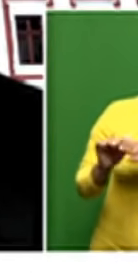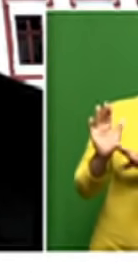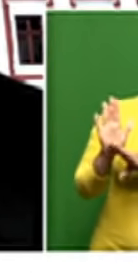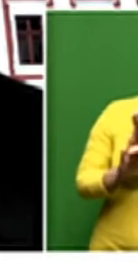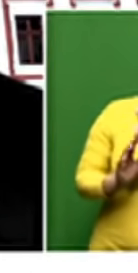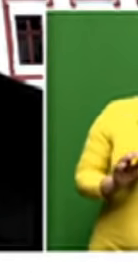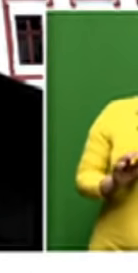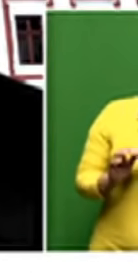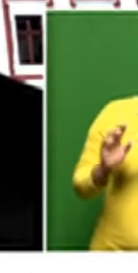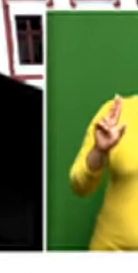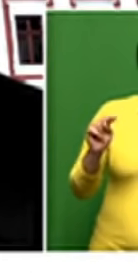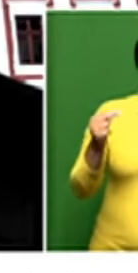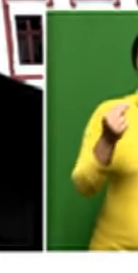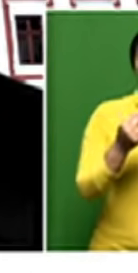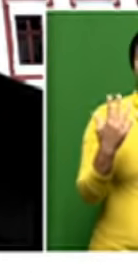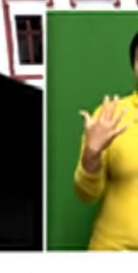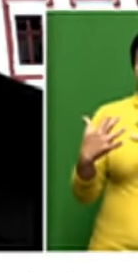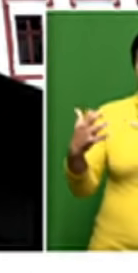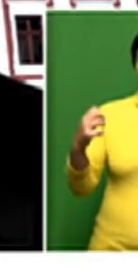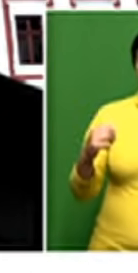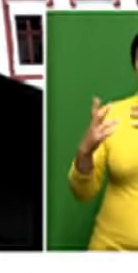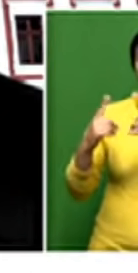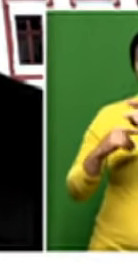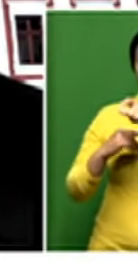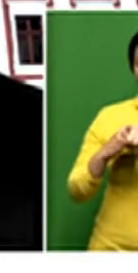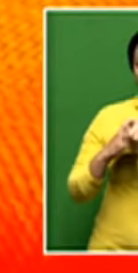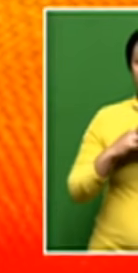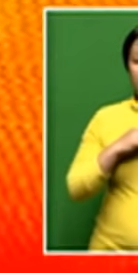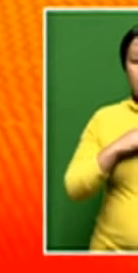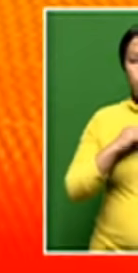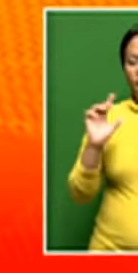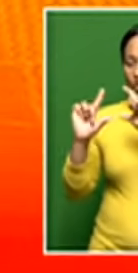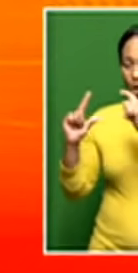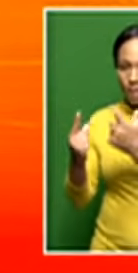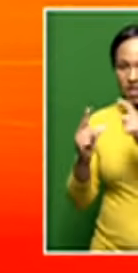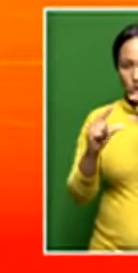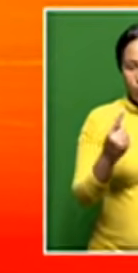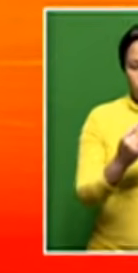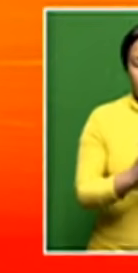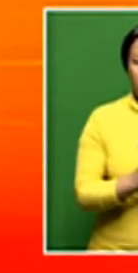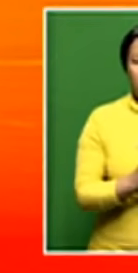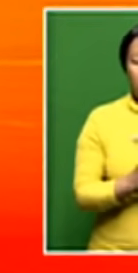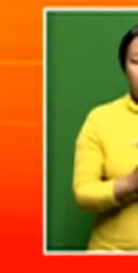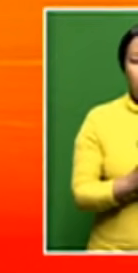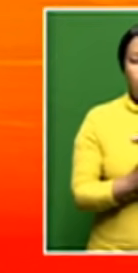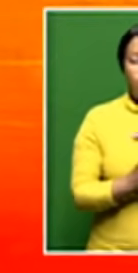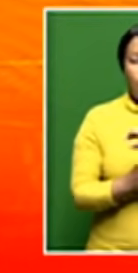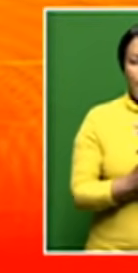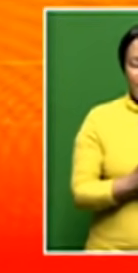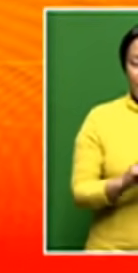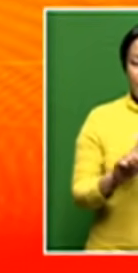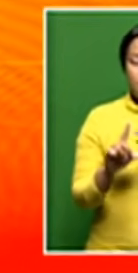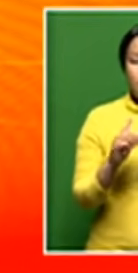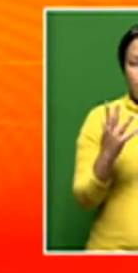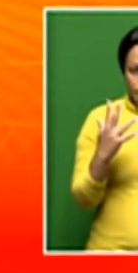That, of course, is the National Assembly House Chairperson responsible for committees, Cedric Frolick, talking to us and affirming that Parliament